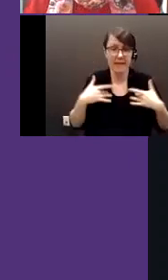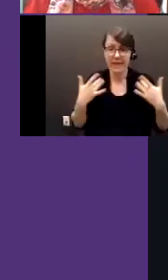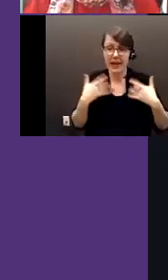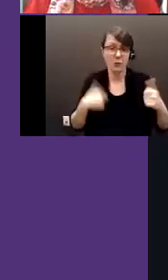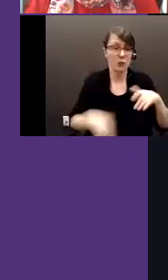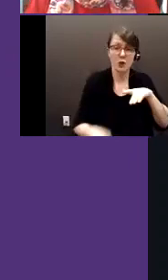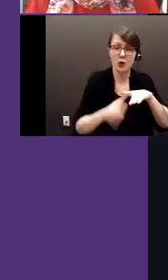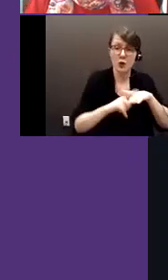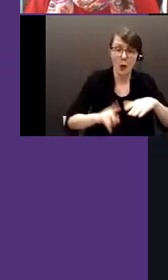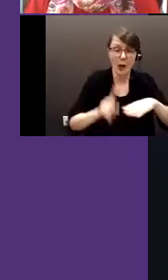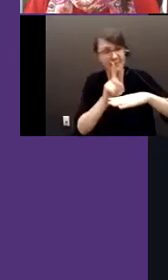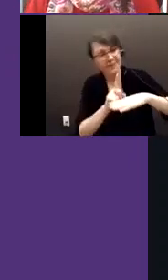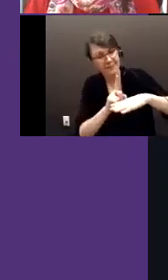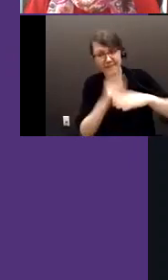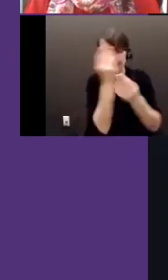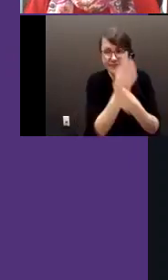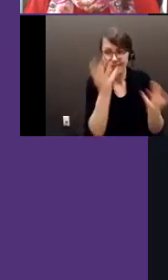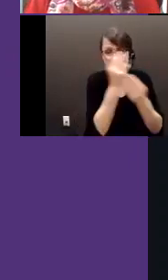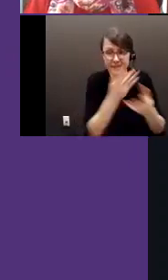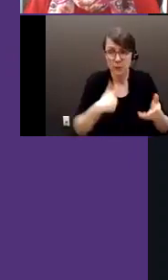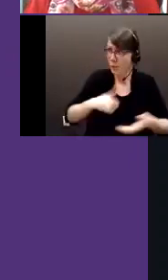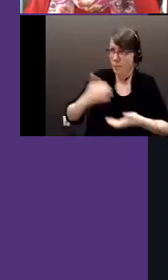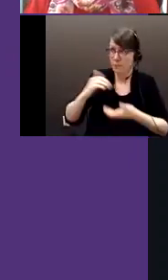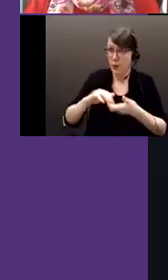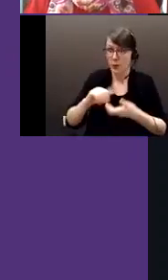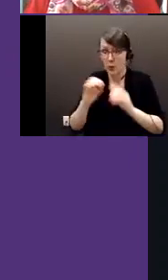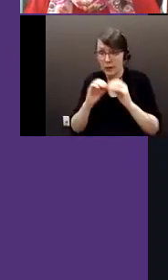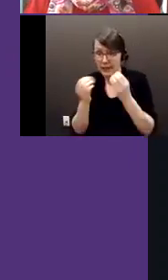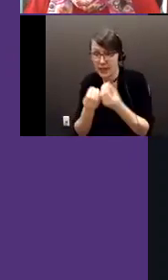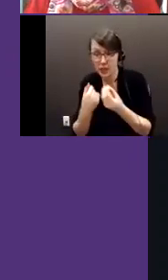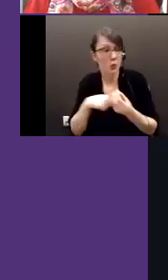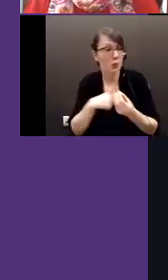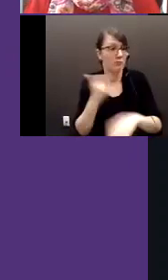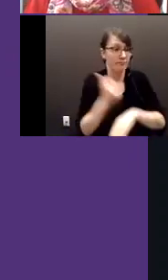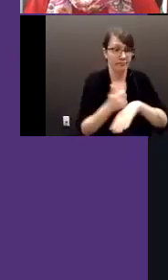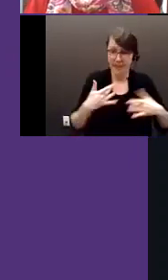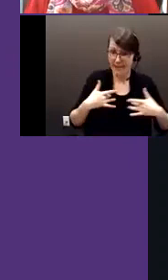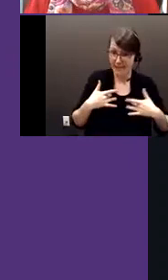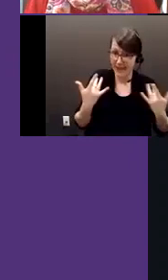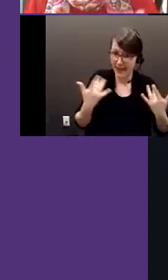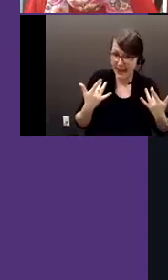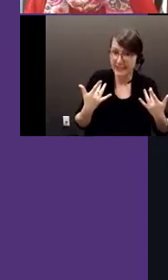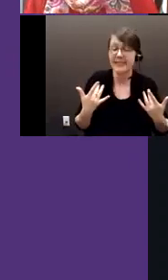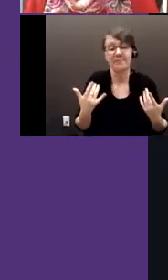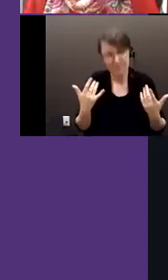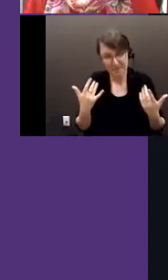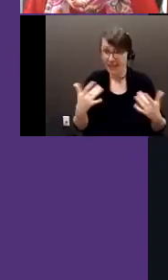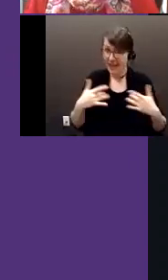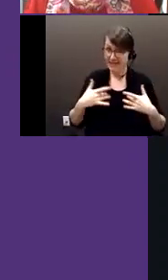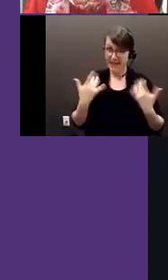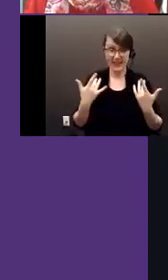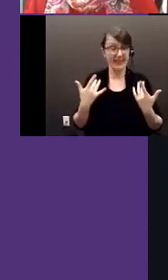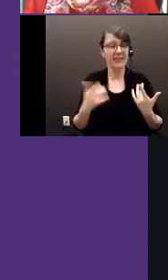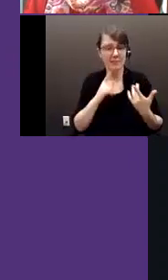We partner up with other organizations and agencies to do events. And again, these events are very much